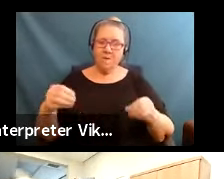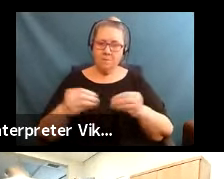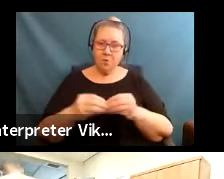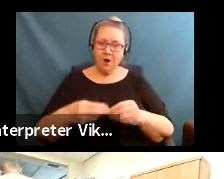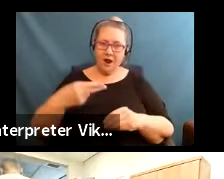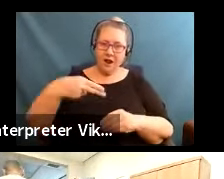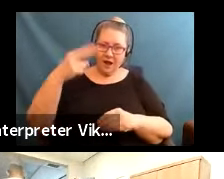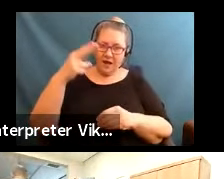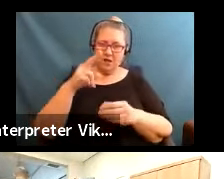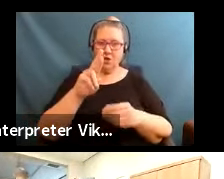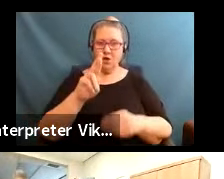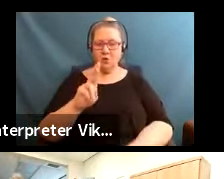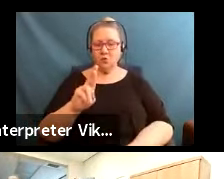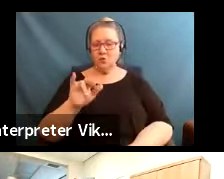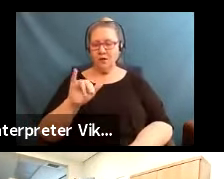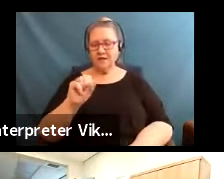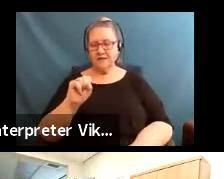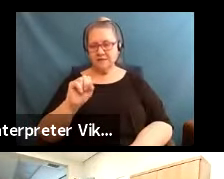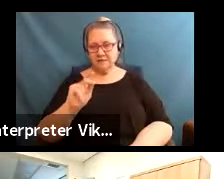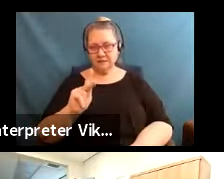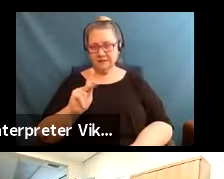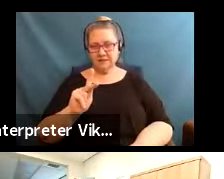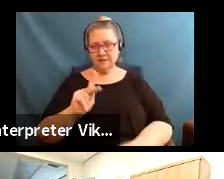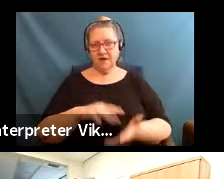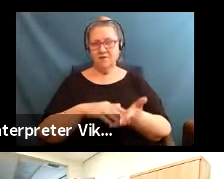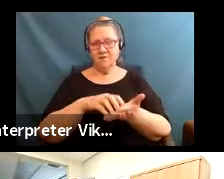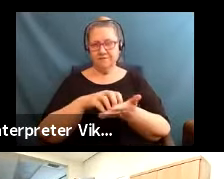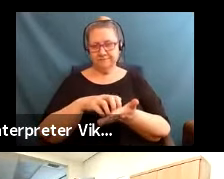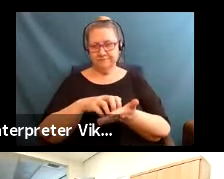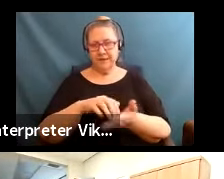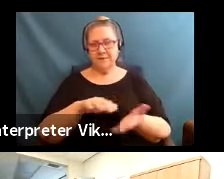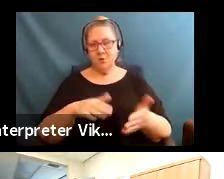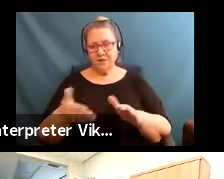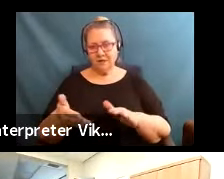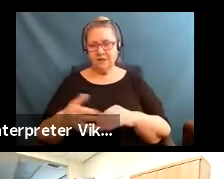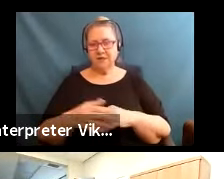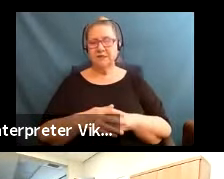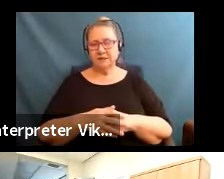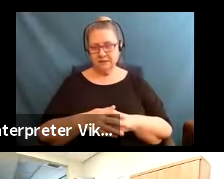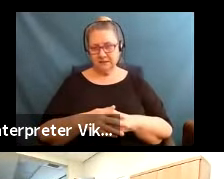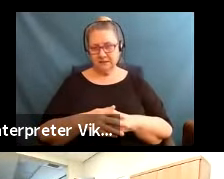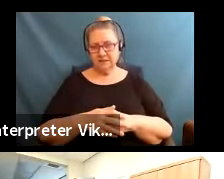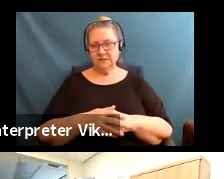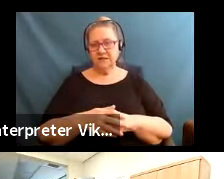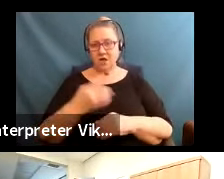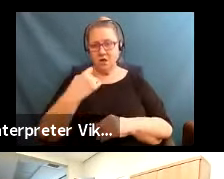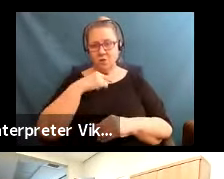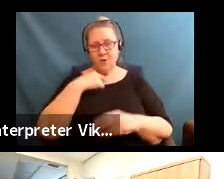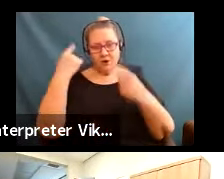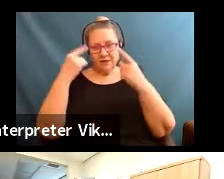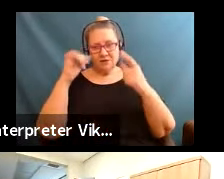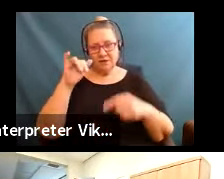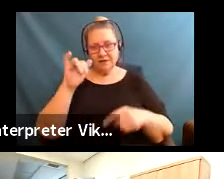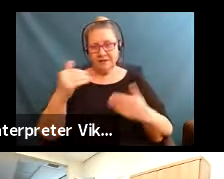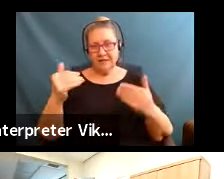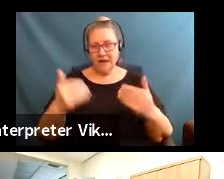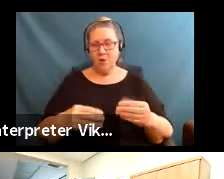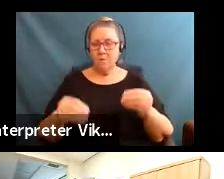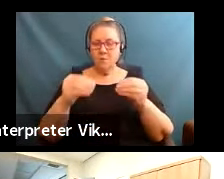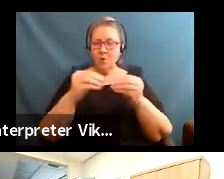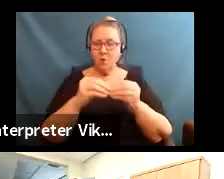right? And that's one of the things that we're considering, especially now as we are dealing with